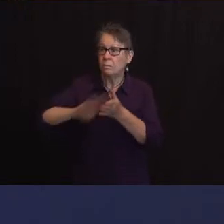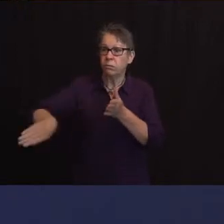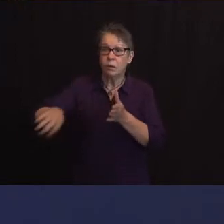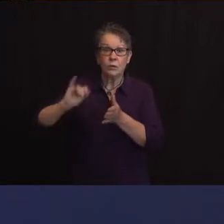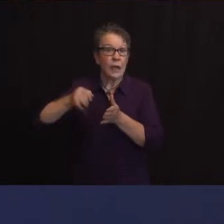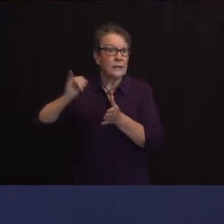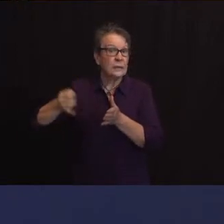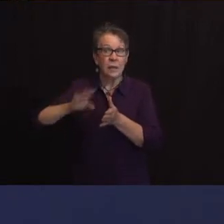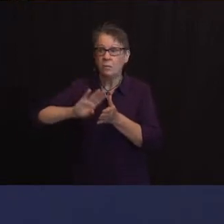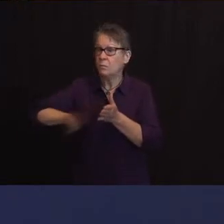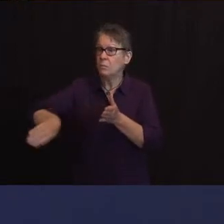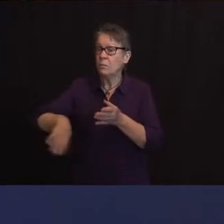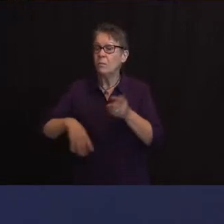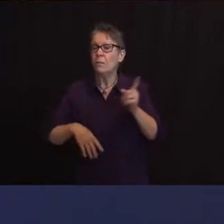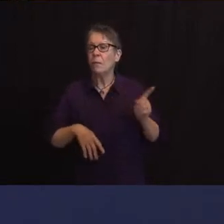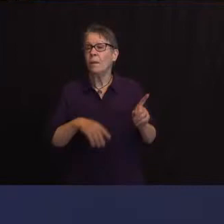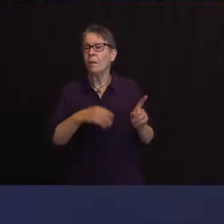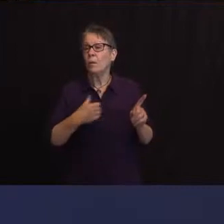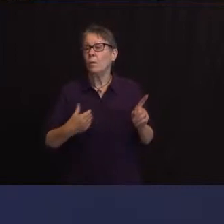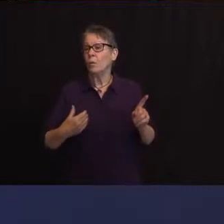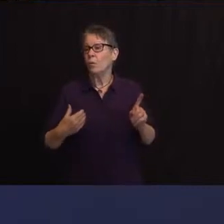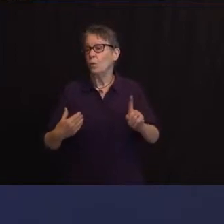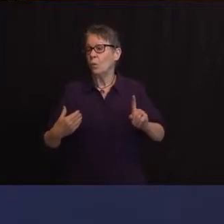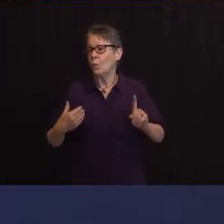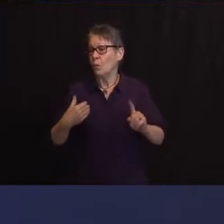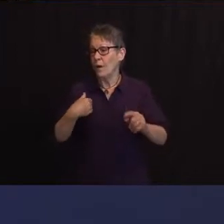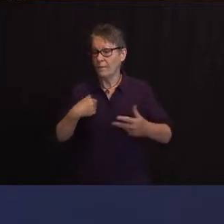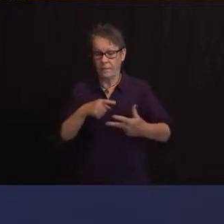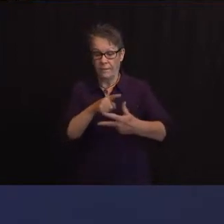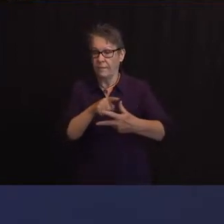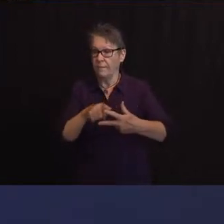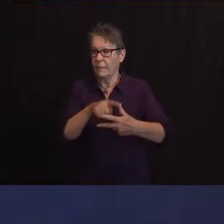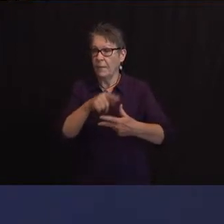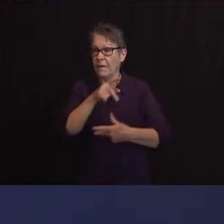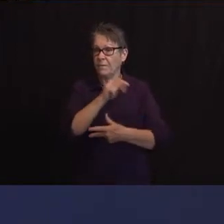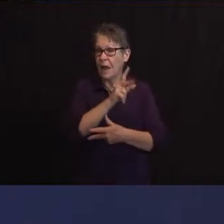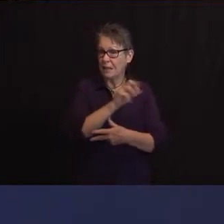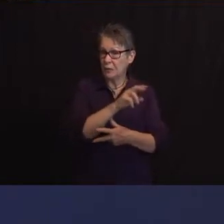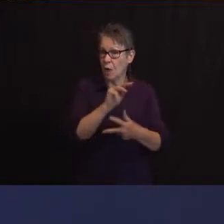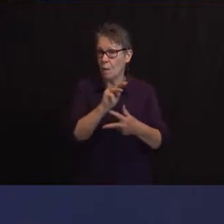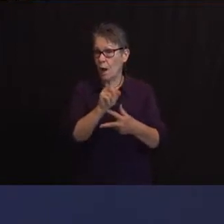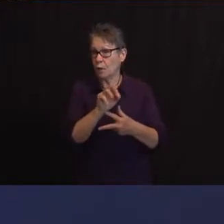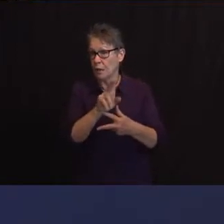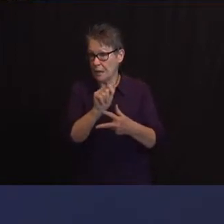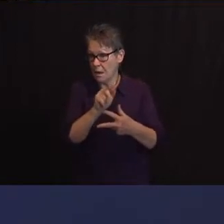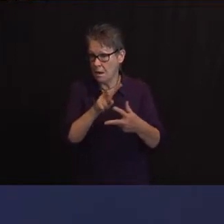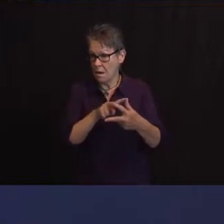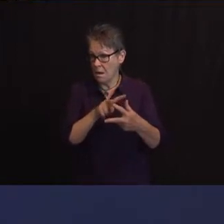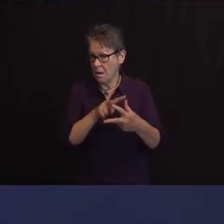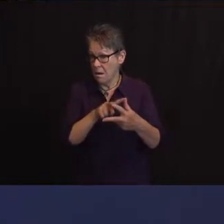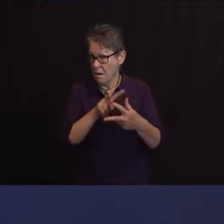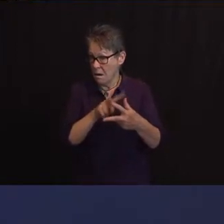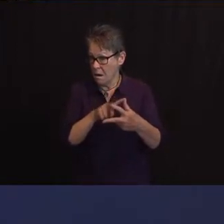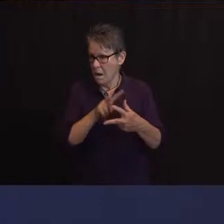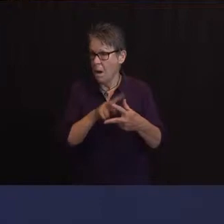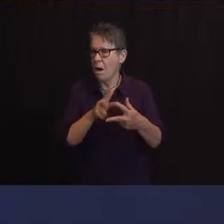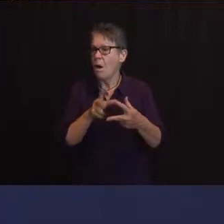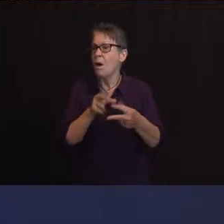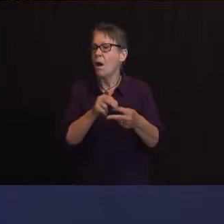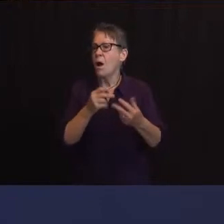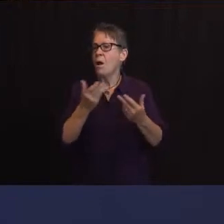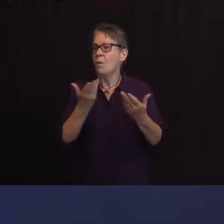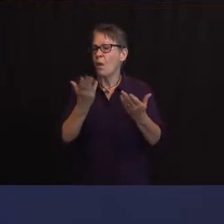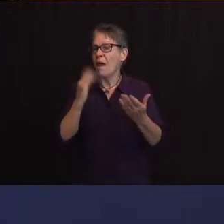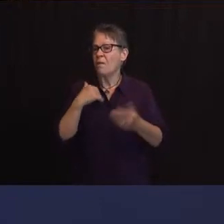get to 8.4 million shots. We just feel, as we sit here today, very comfortable between expected